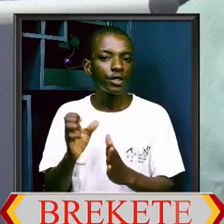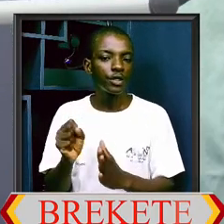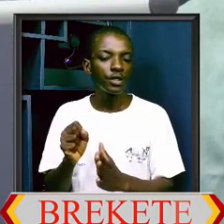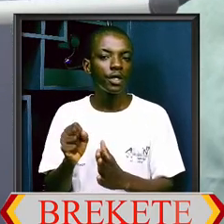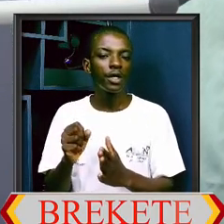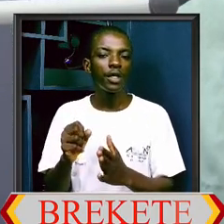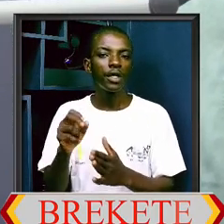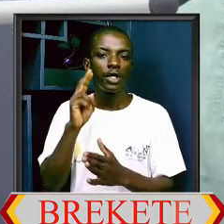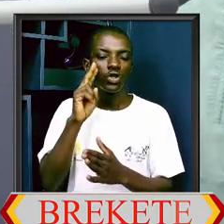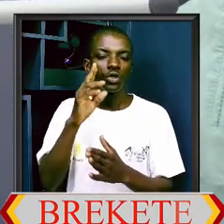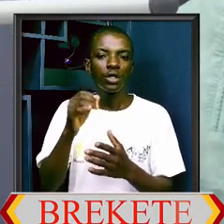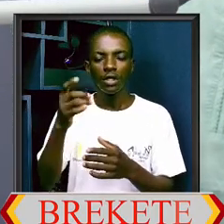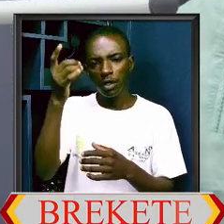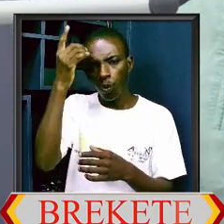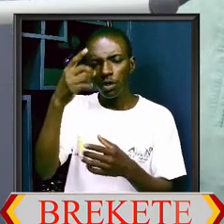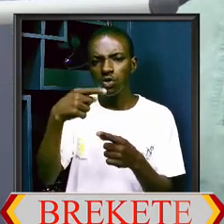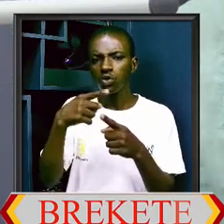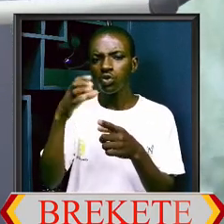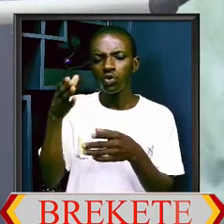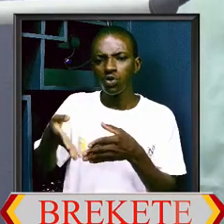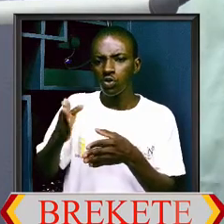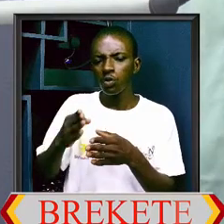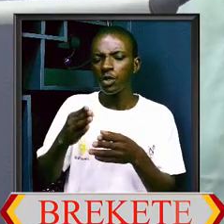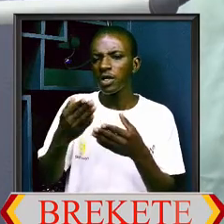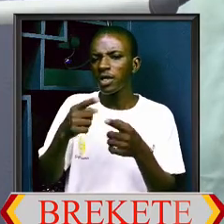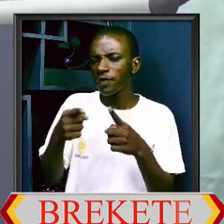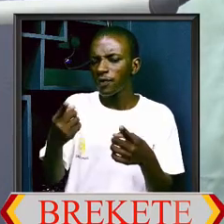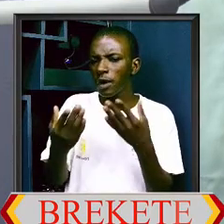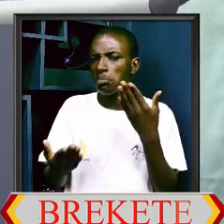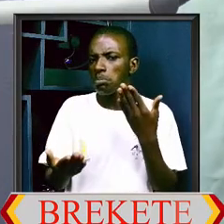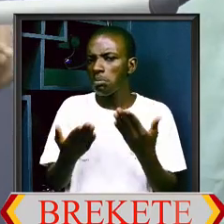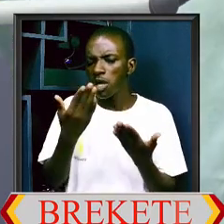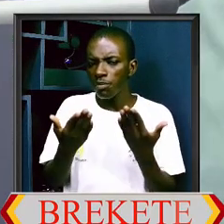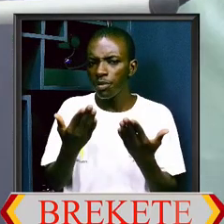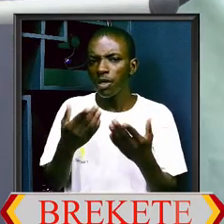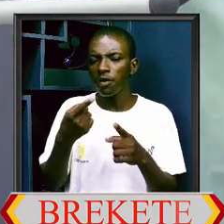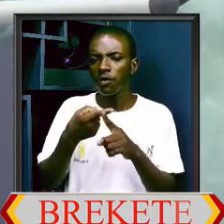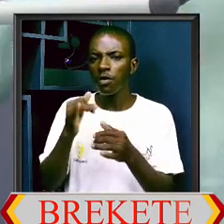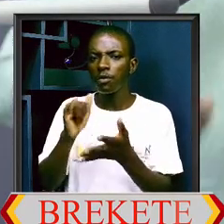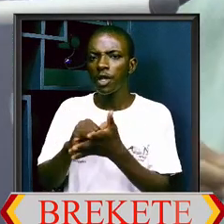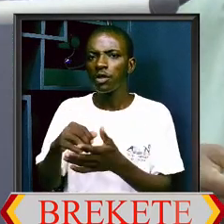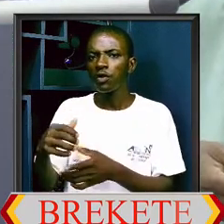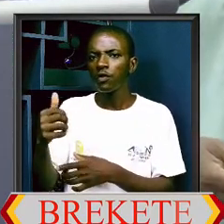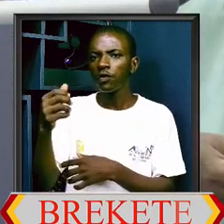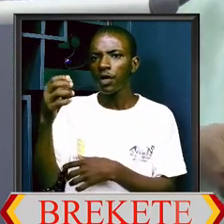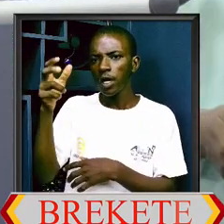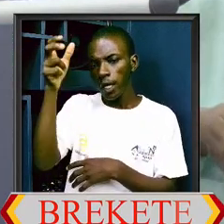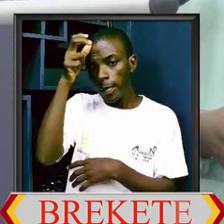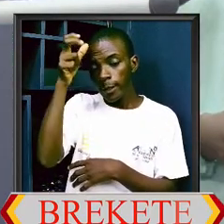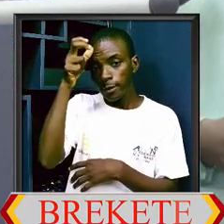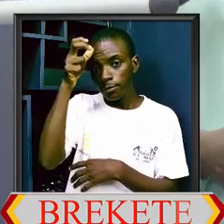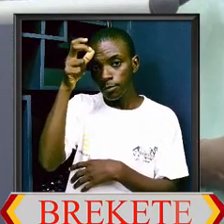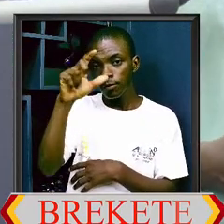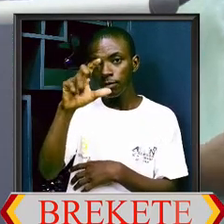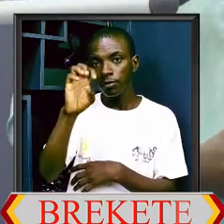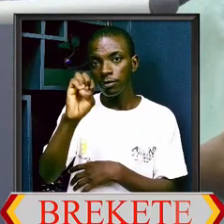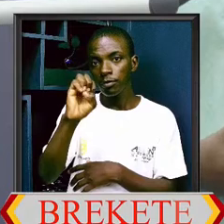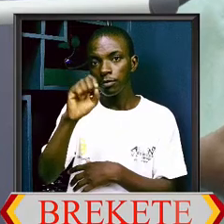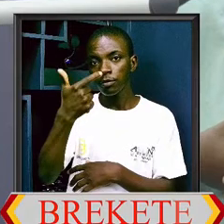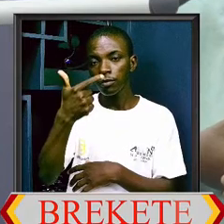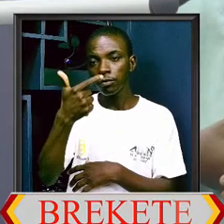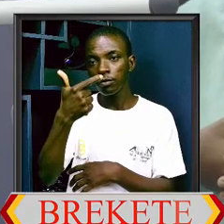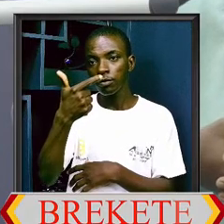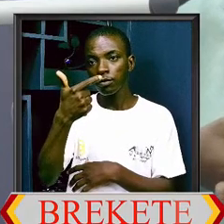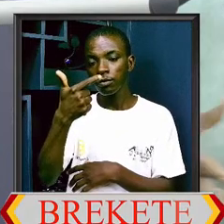Nigeria's democracy should be different maybe from that of Egypt Egypt now which continent